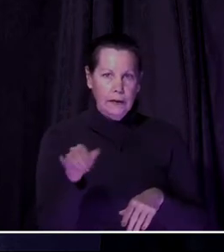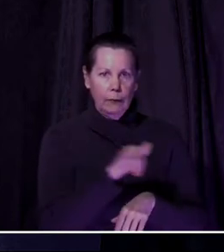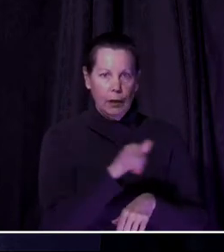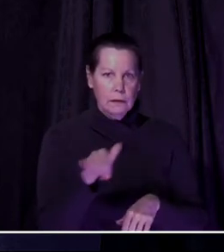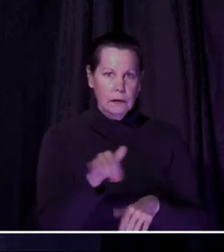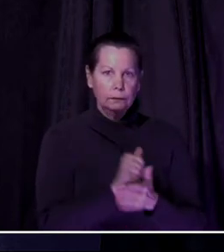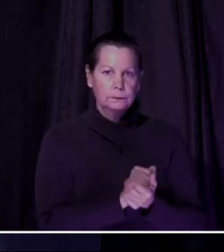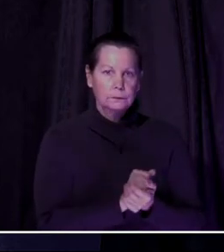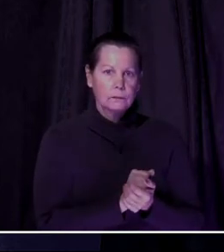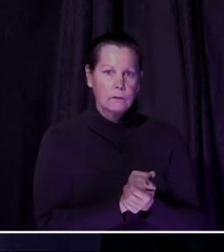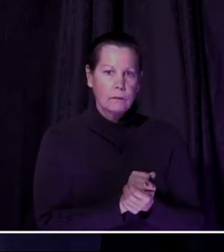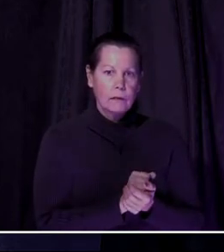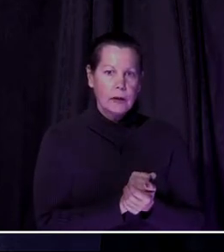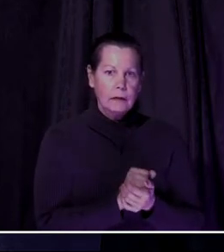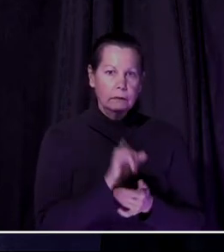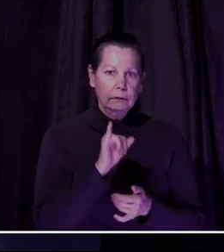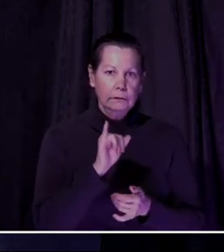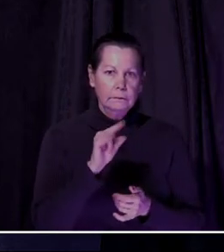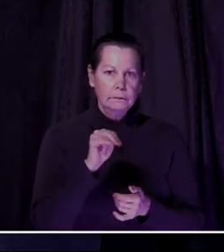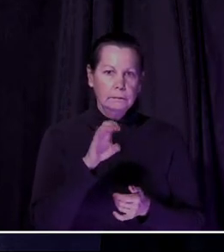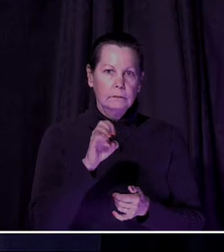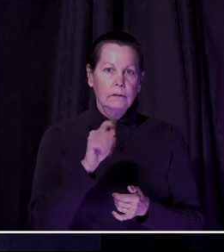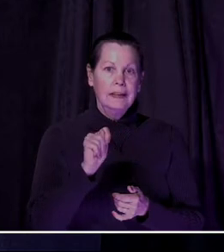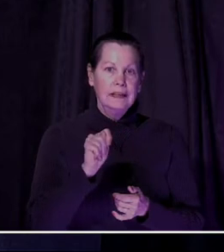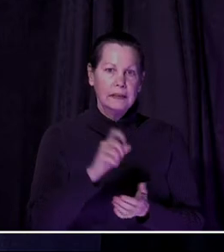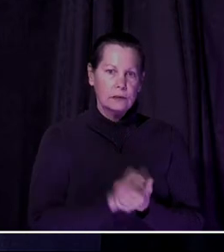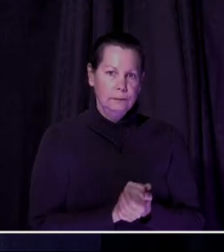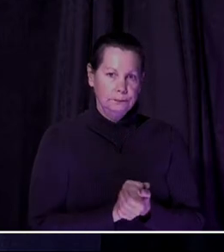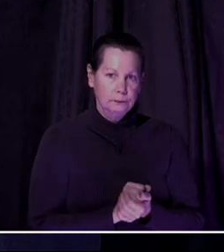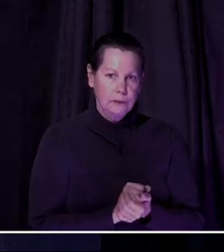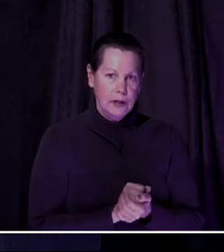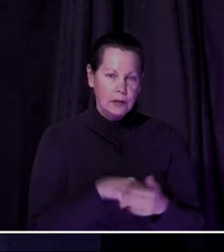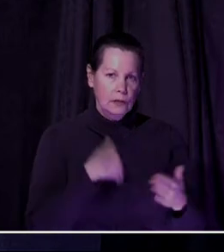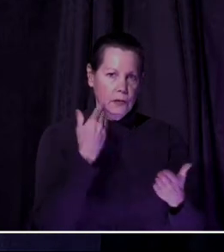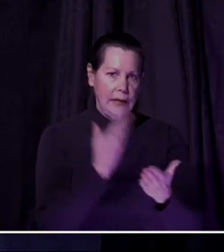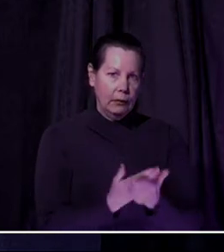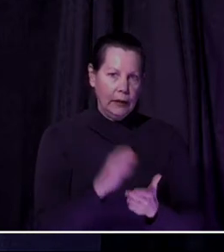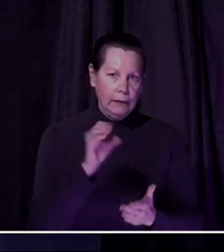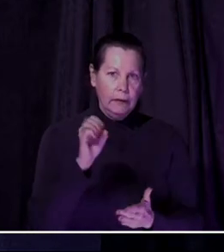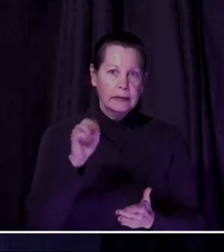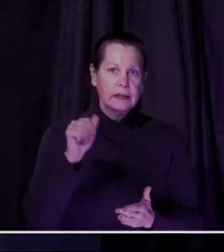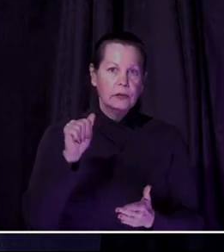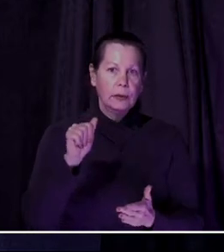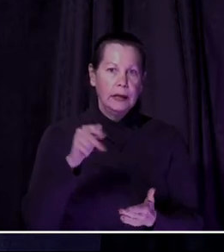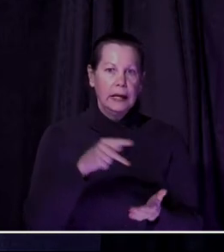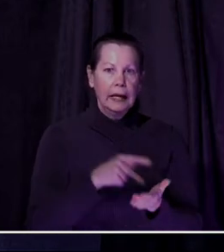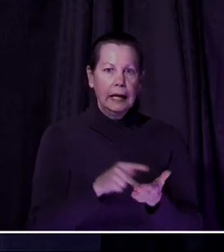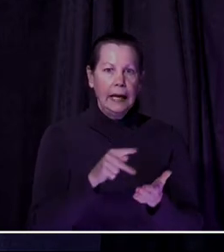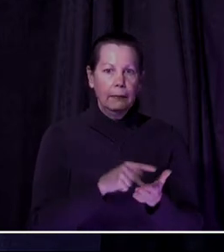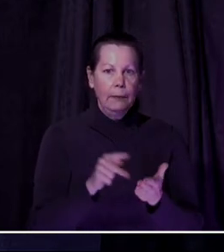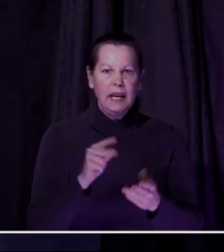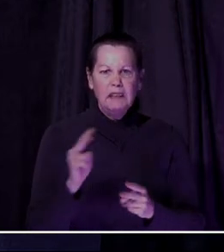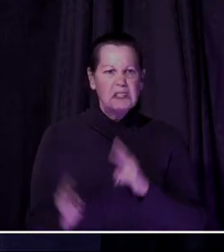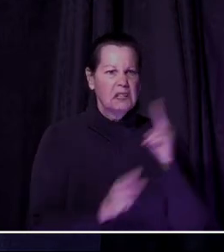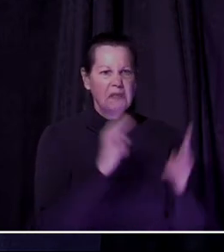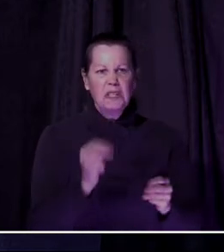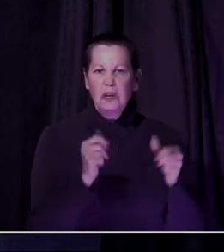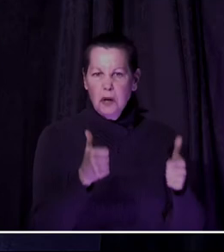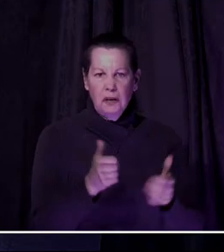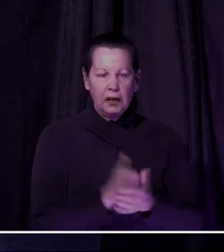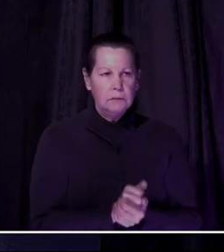incestual relationship. And so they arrived in Caesarea. and paid a courtesy visit, just a quick